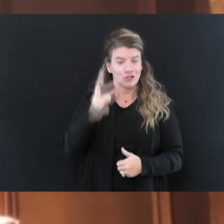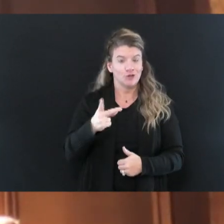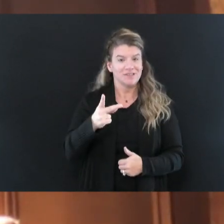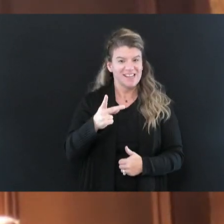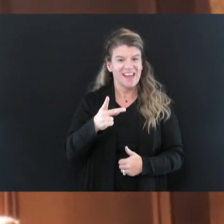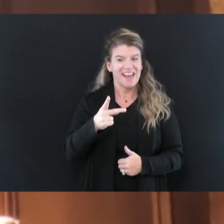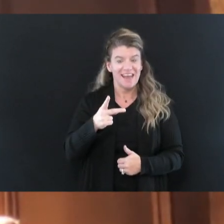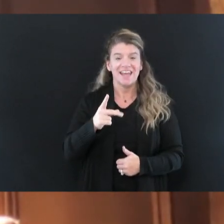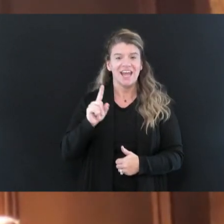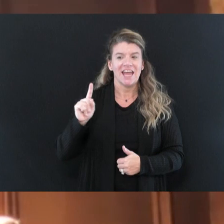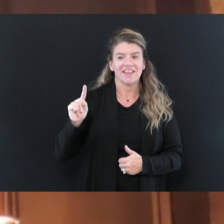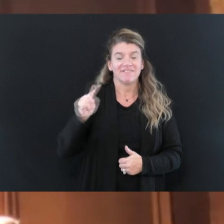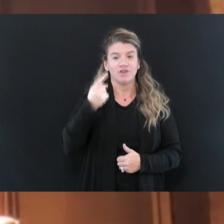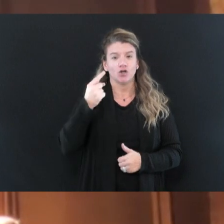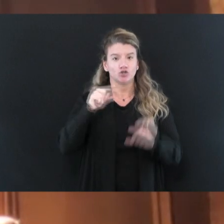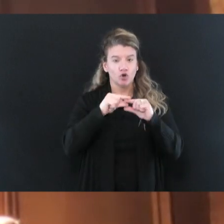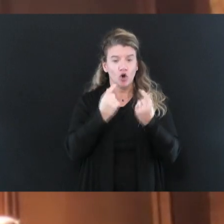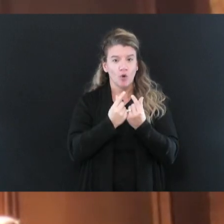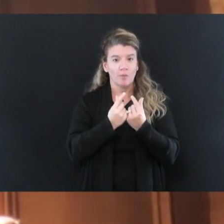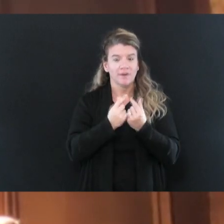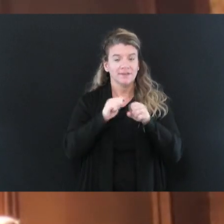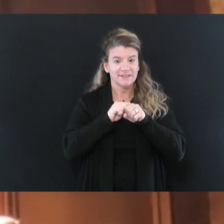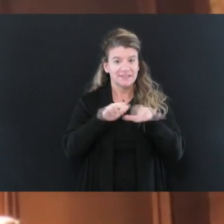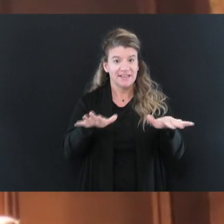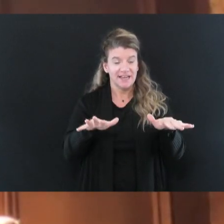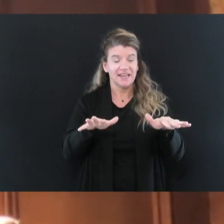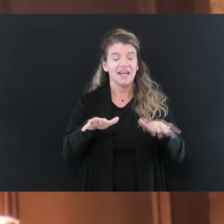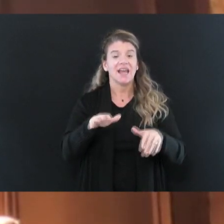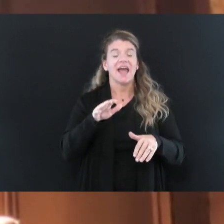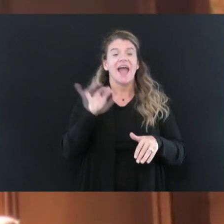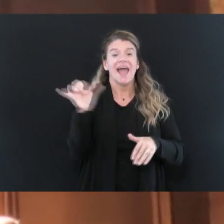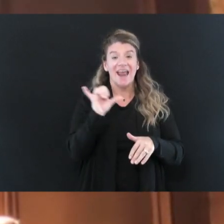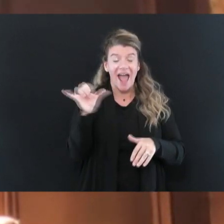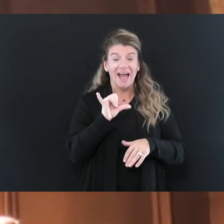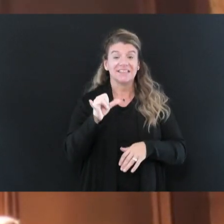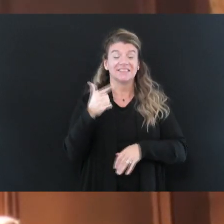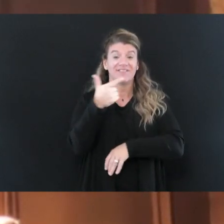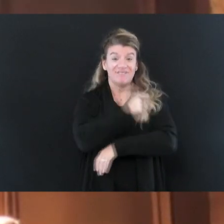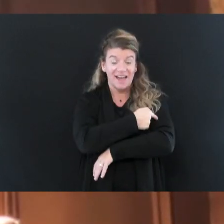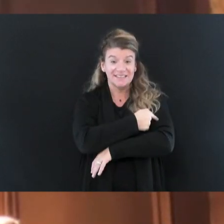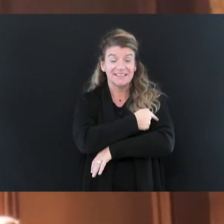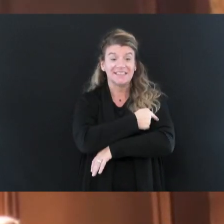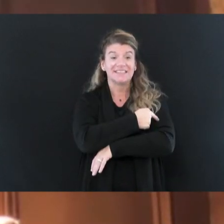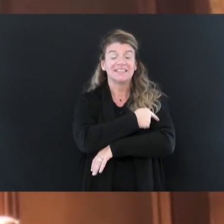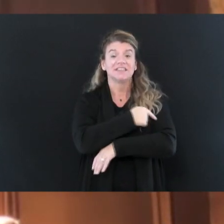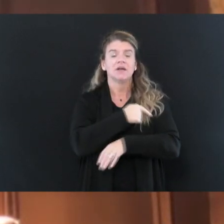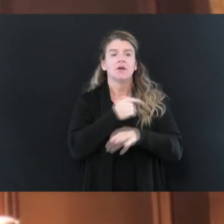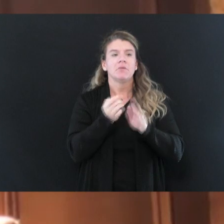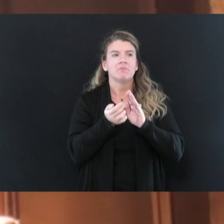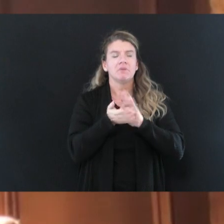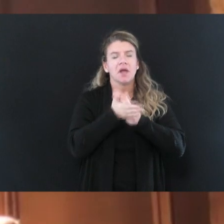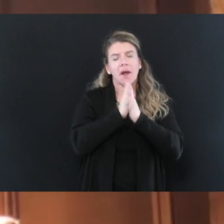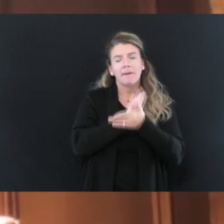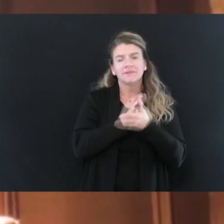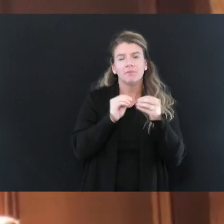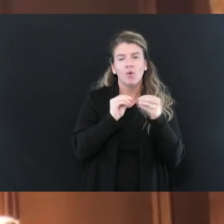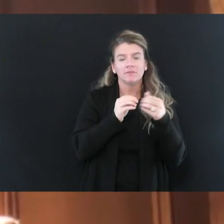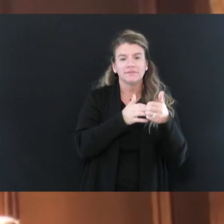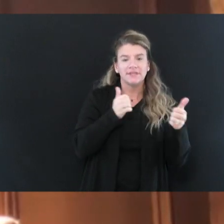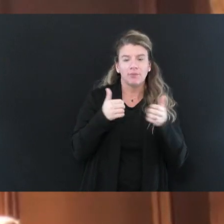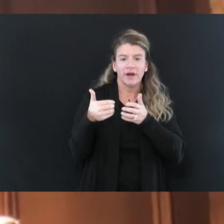as Ein articulated. And I think as the vaccines separate themselves into the ones